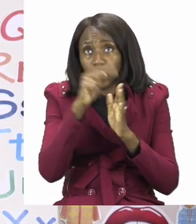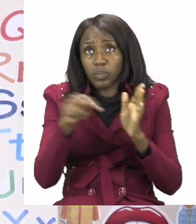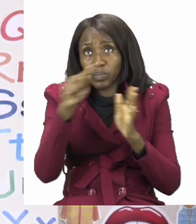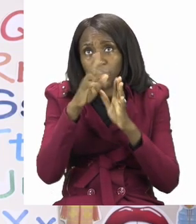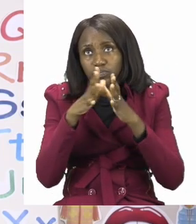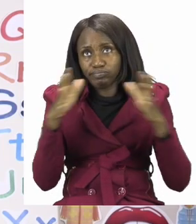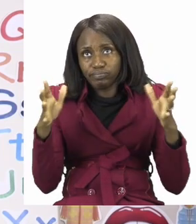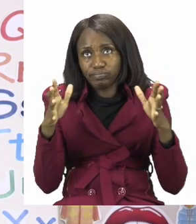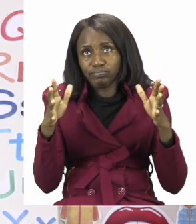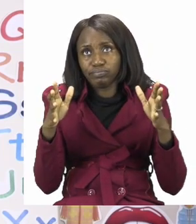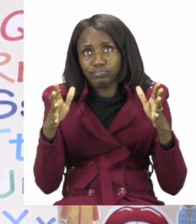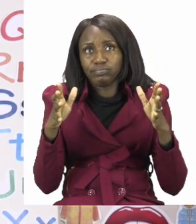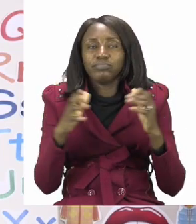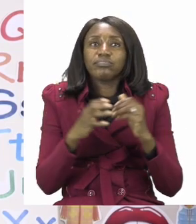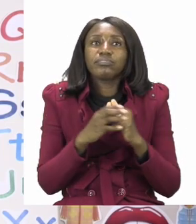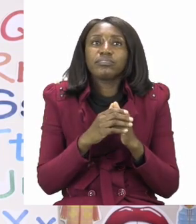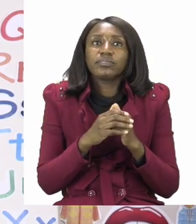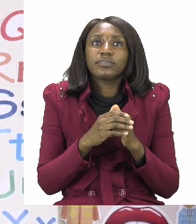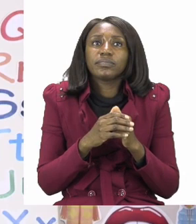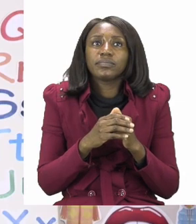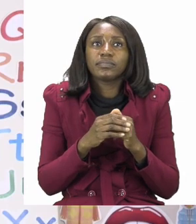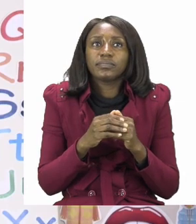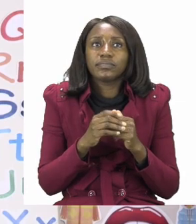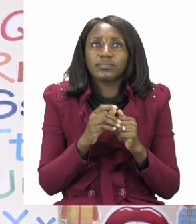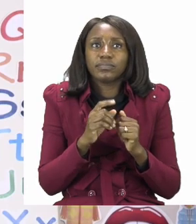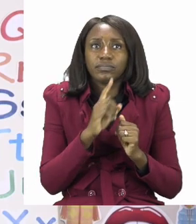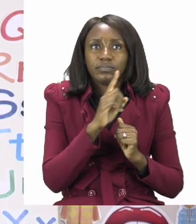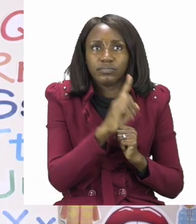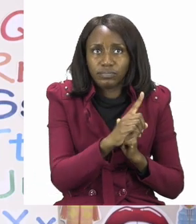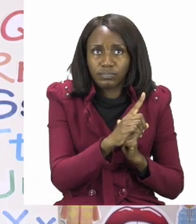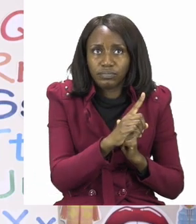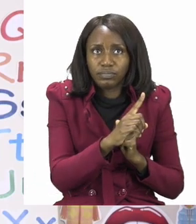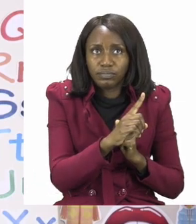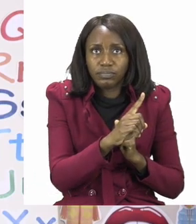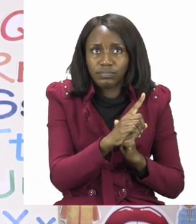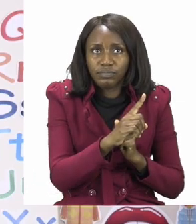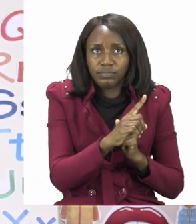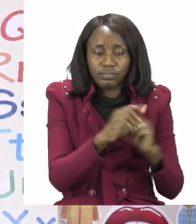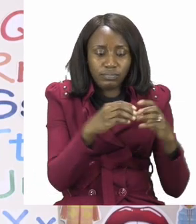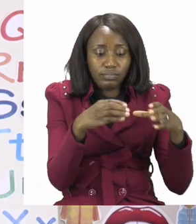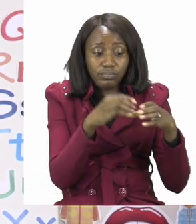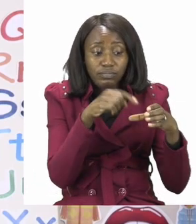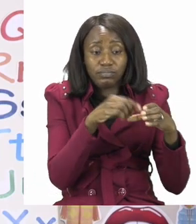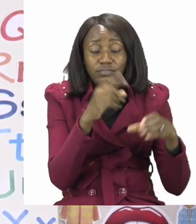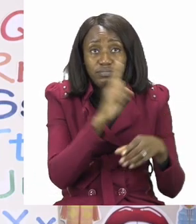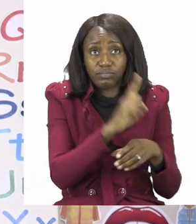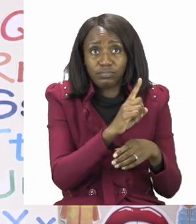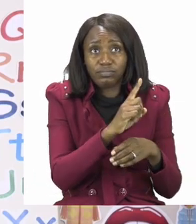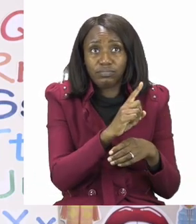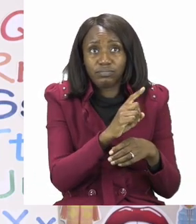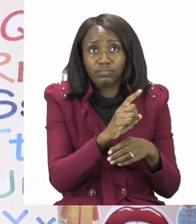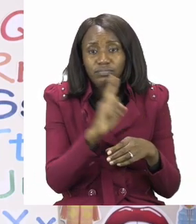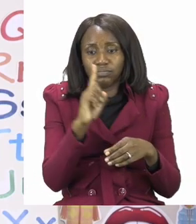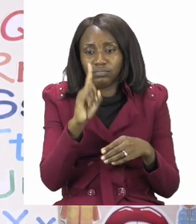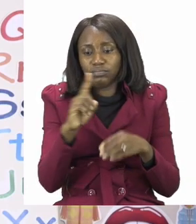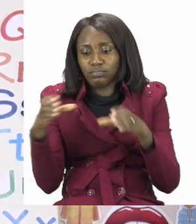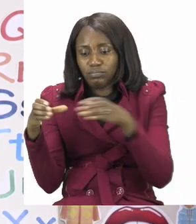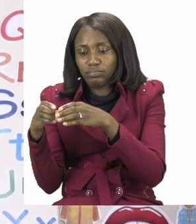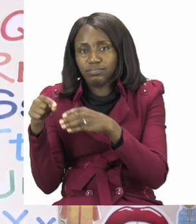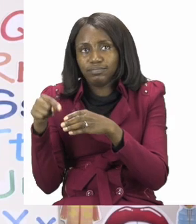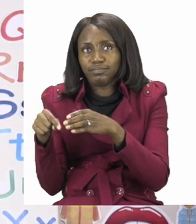circle. We're going to start by saying 1 leaf for circle A, 1 leaf